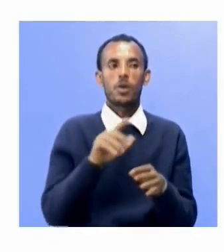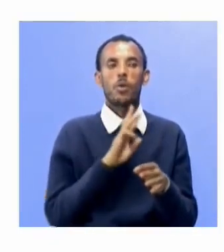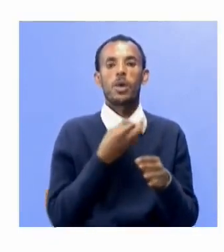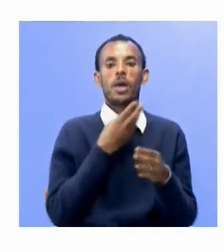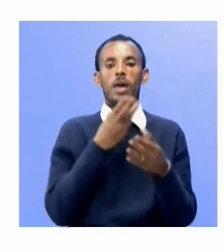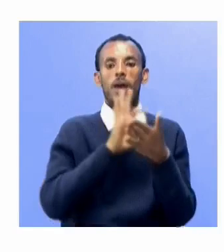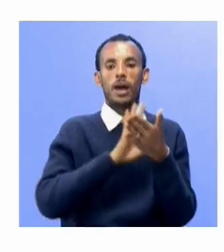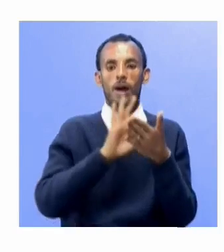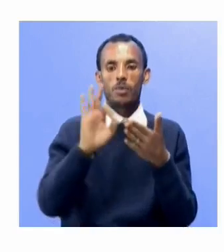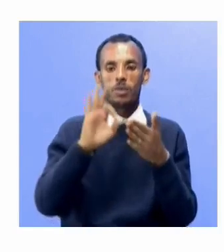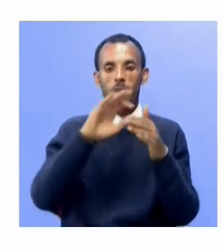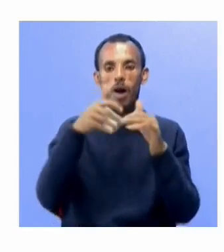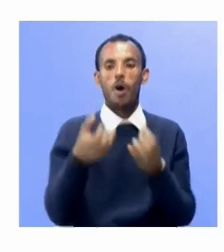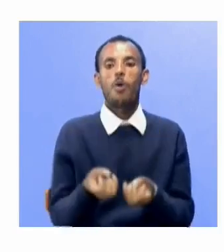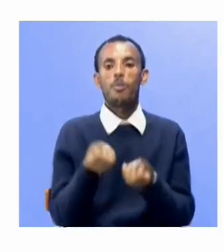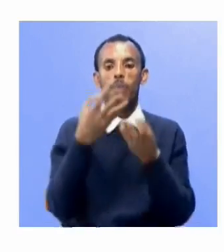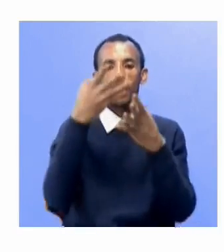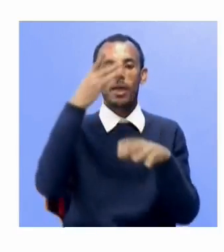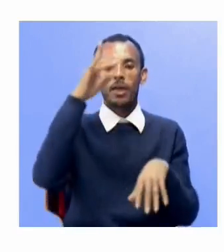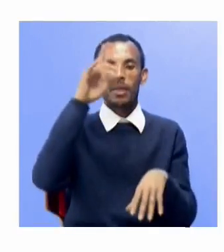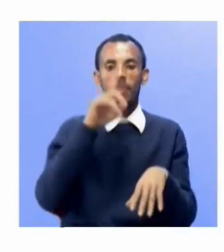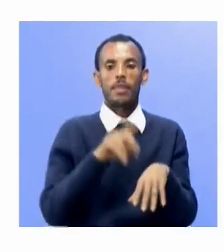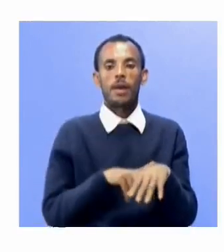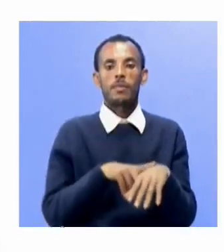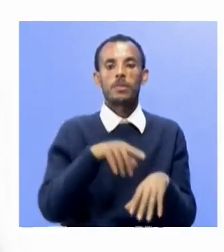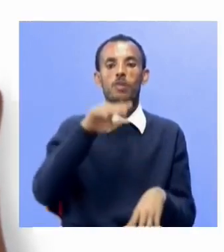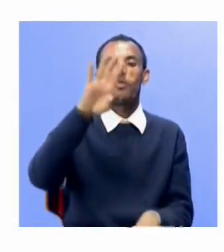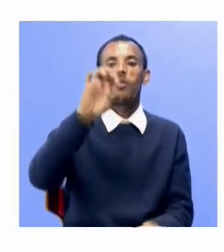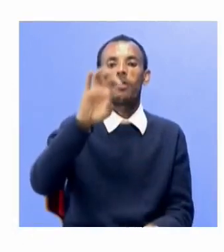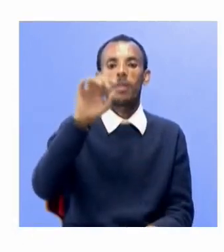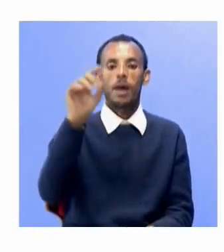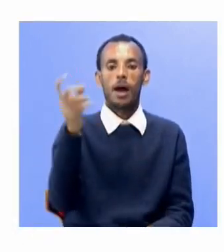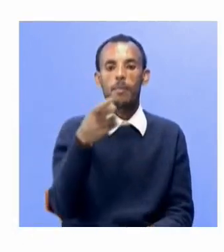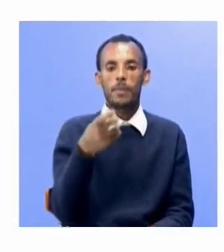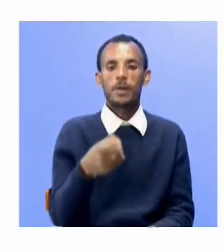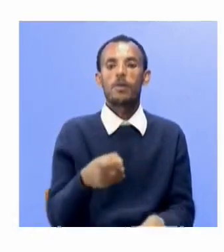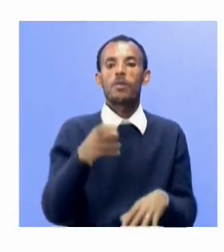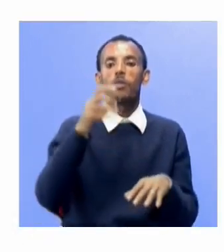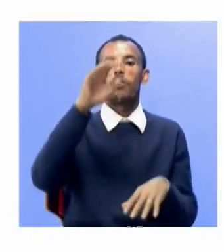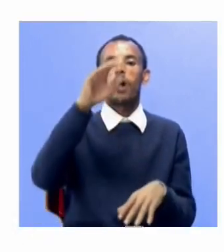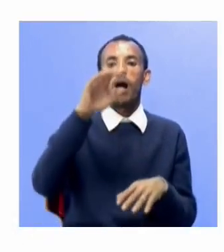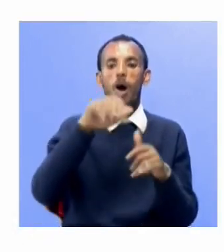many times 40 happens, and 41,